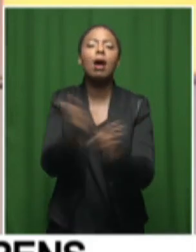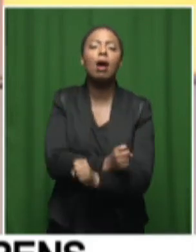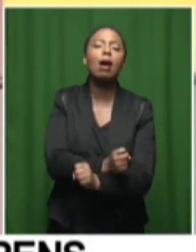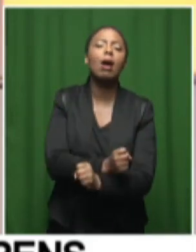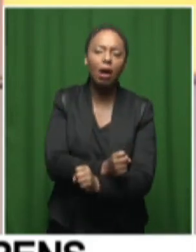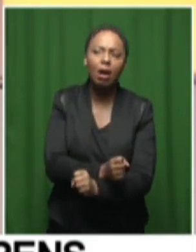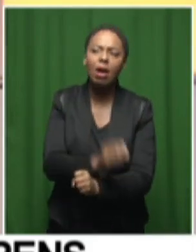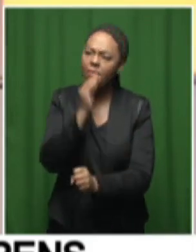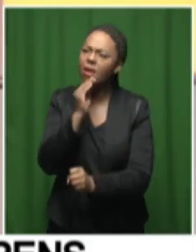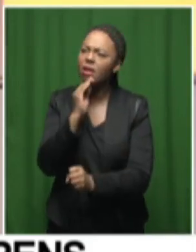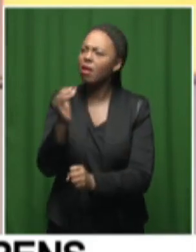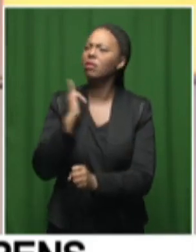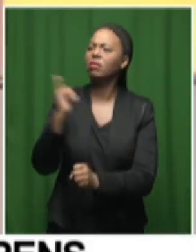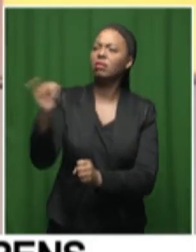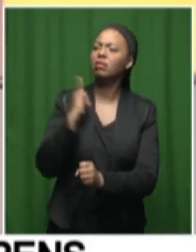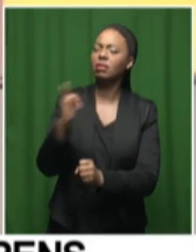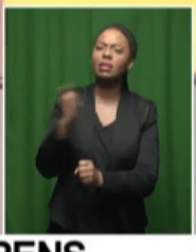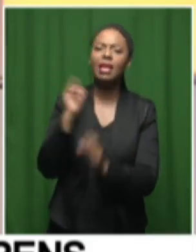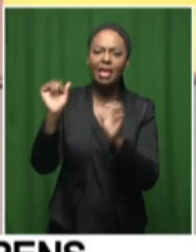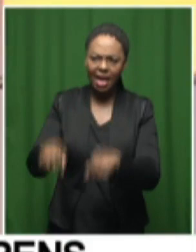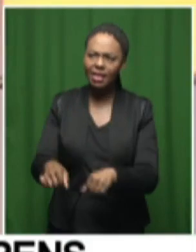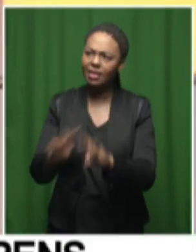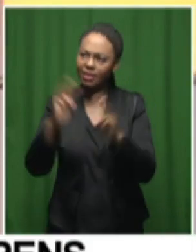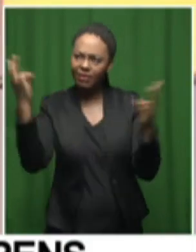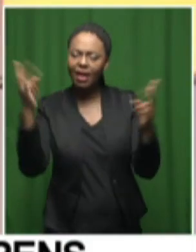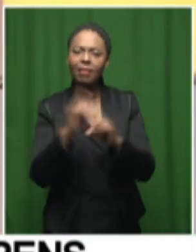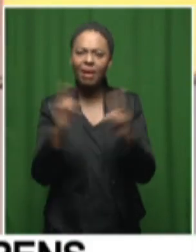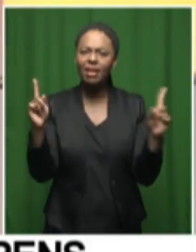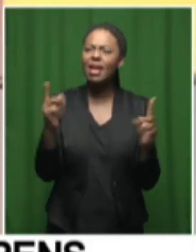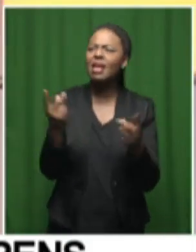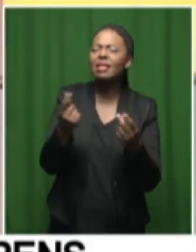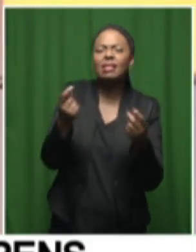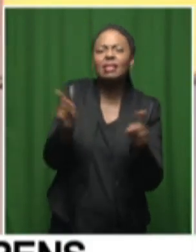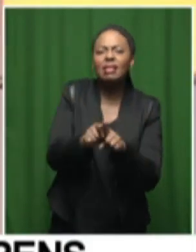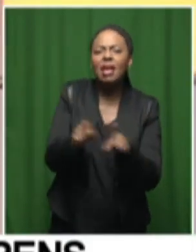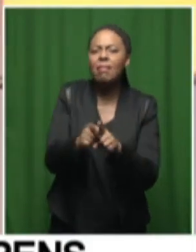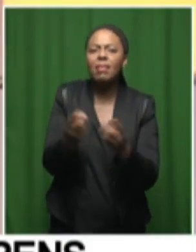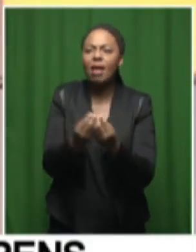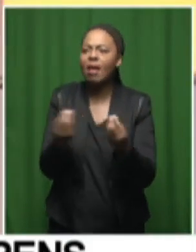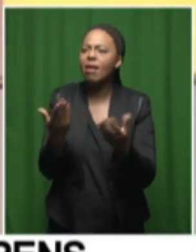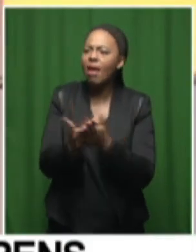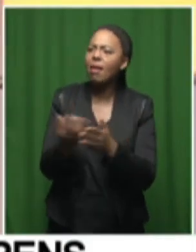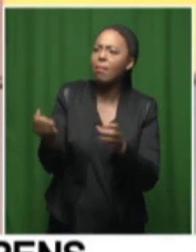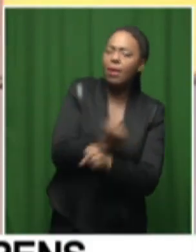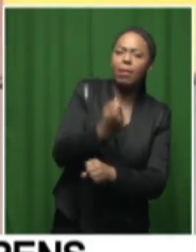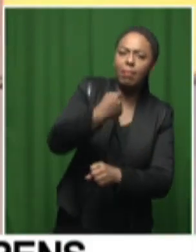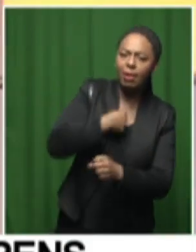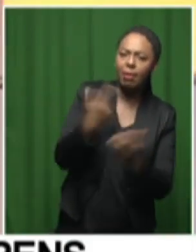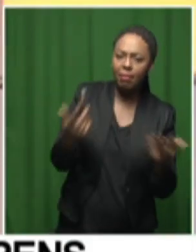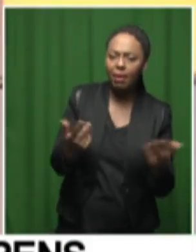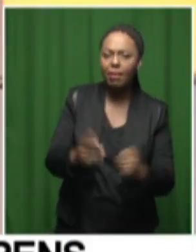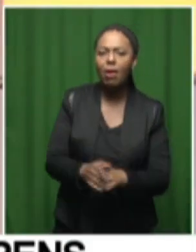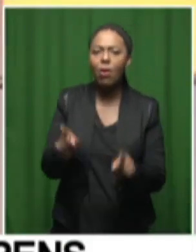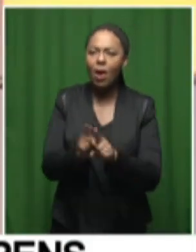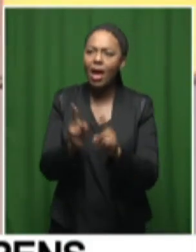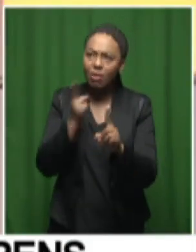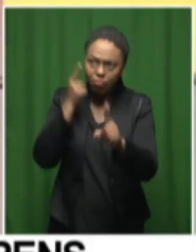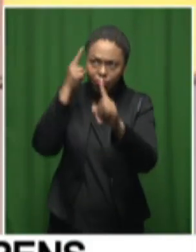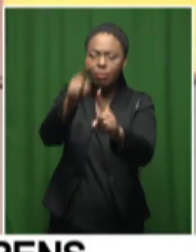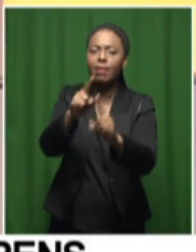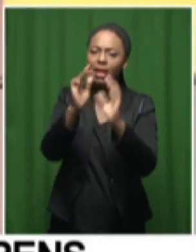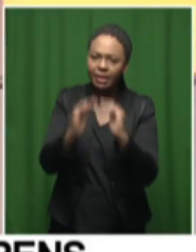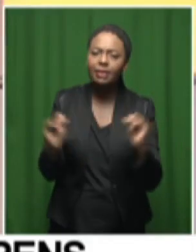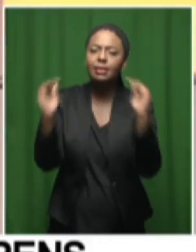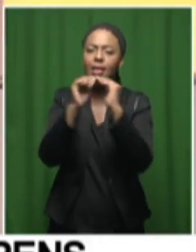a lot more in common than we do differences. And we are actually, as youth, very aware of the injustices and are trying to make